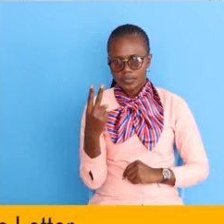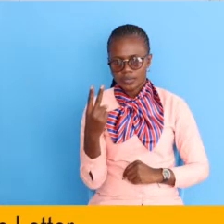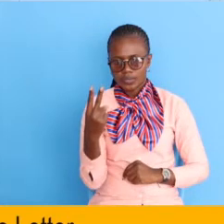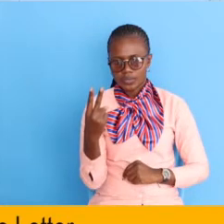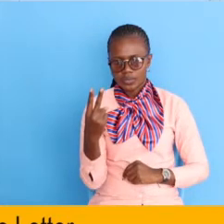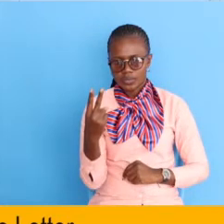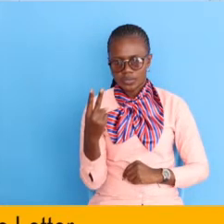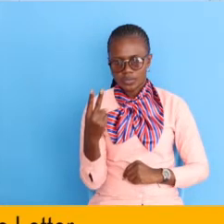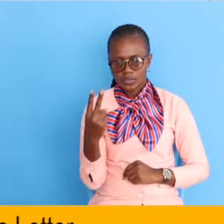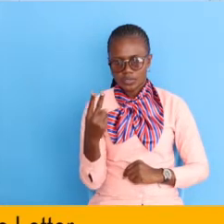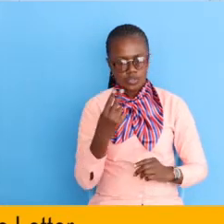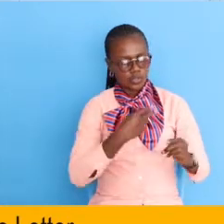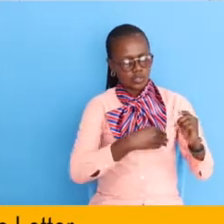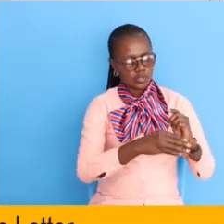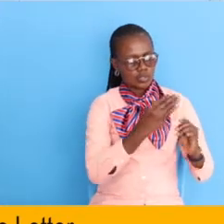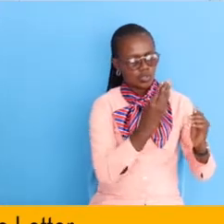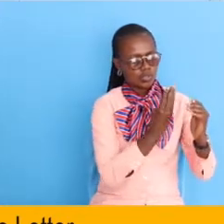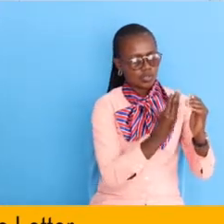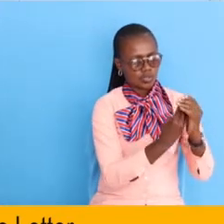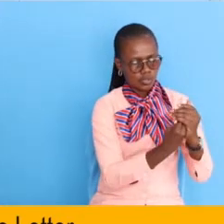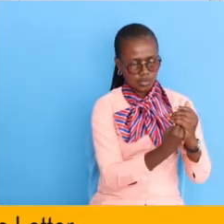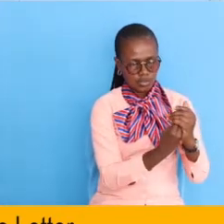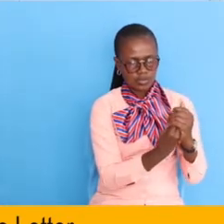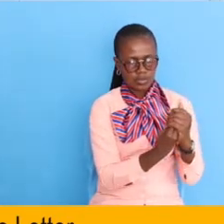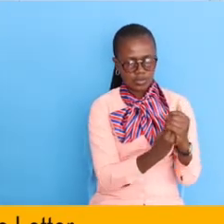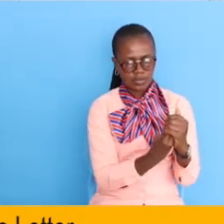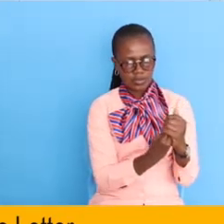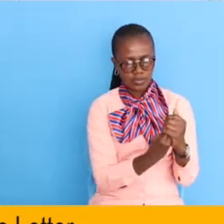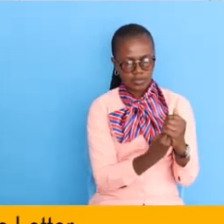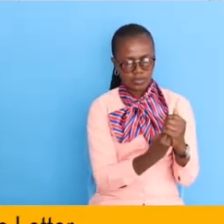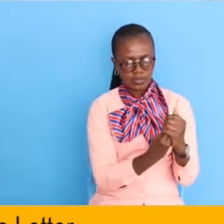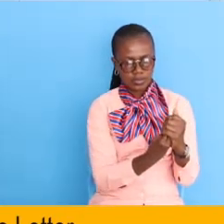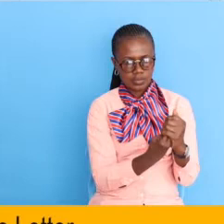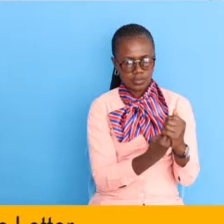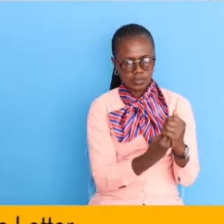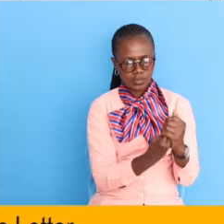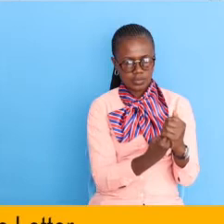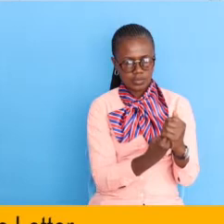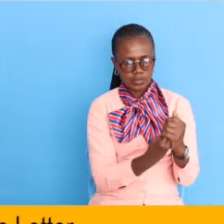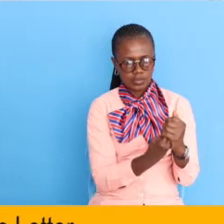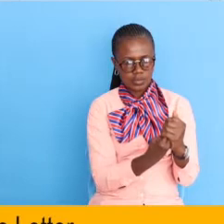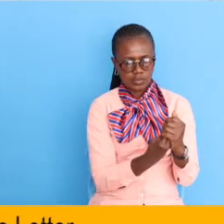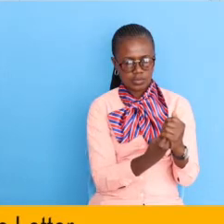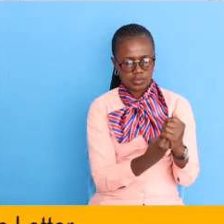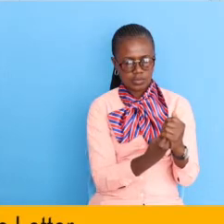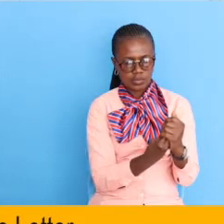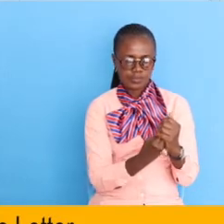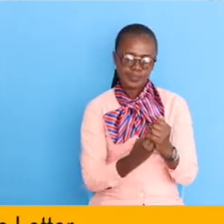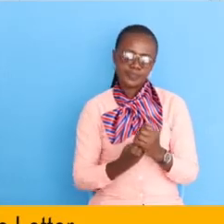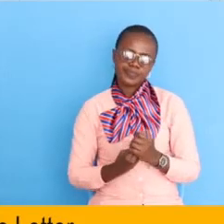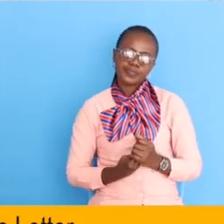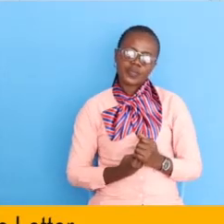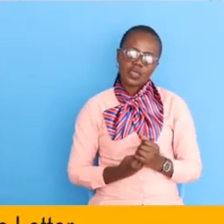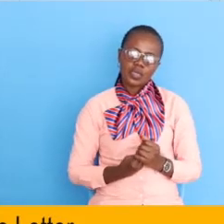you write under heading, it has to look, or it has to have a great reflection of what you're going to write